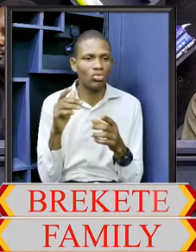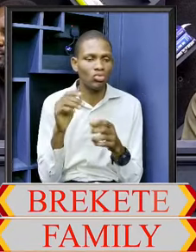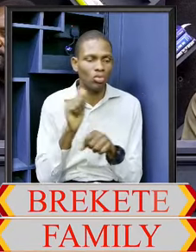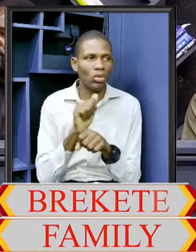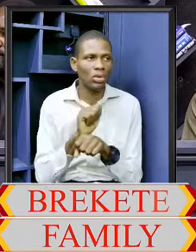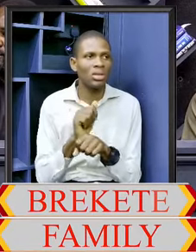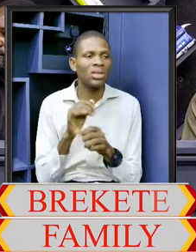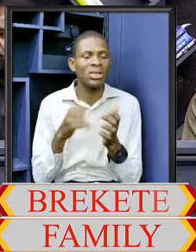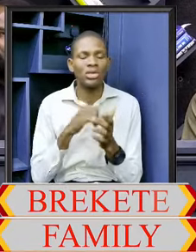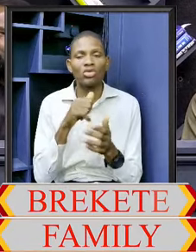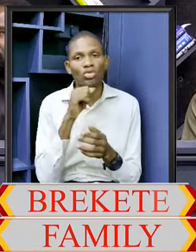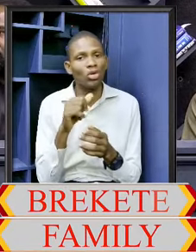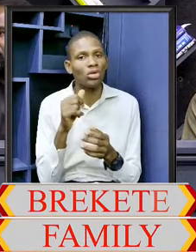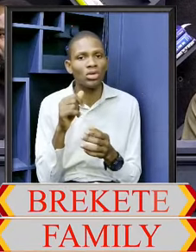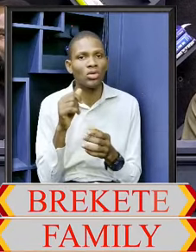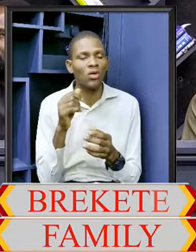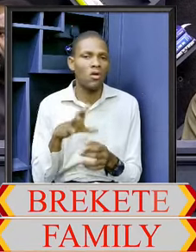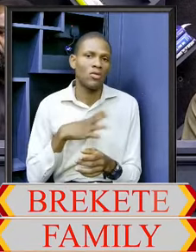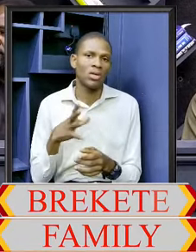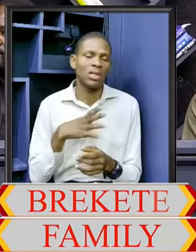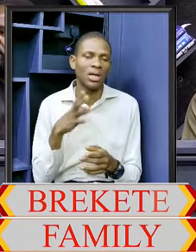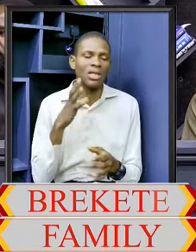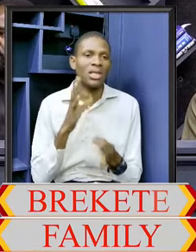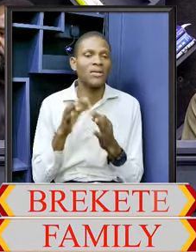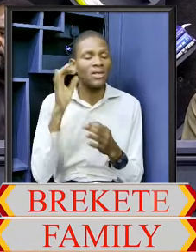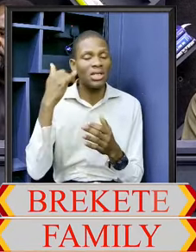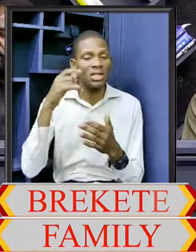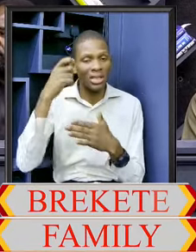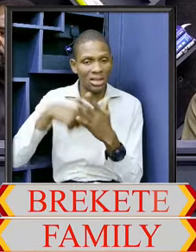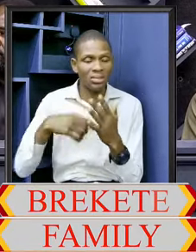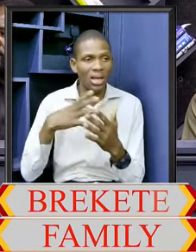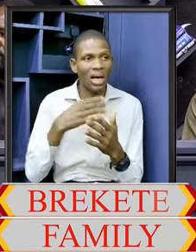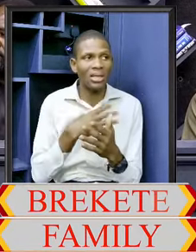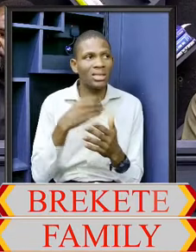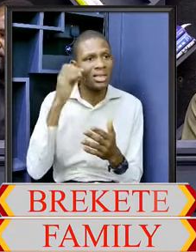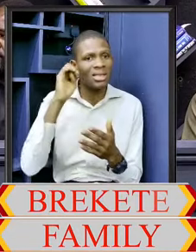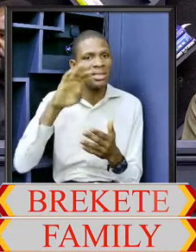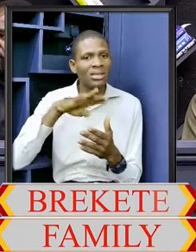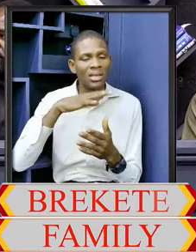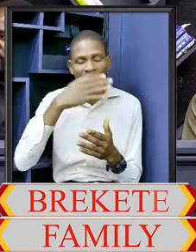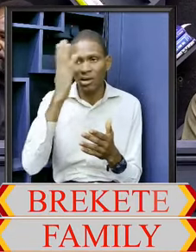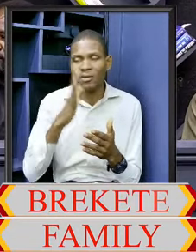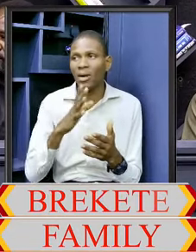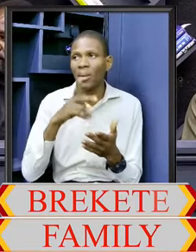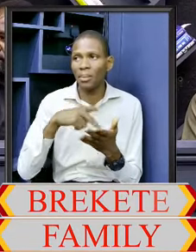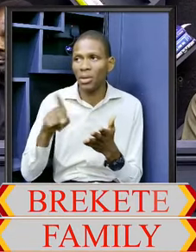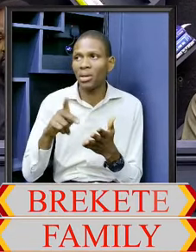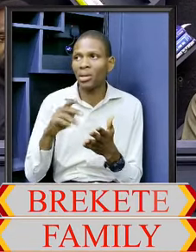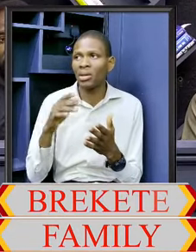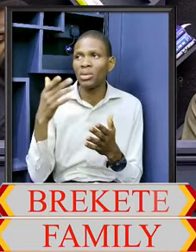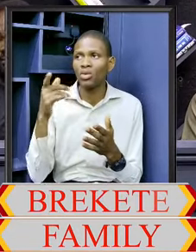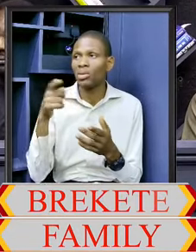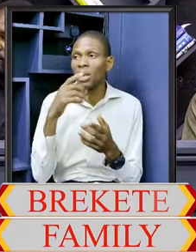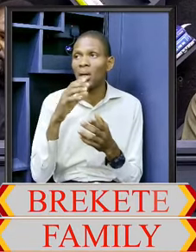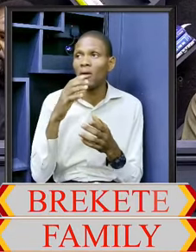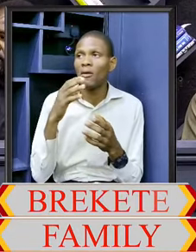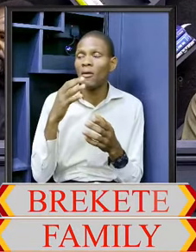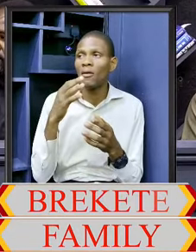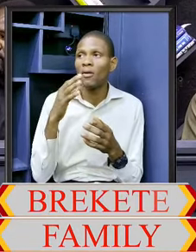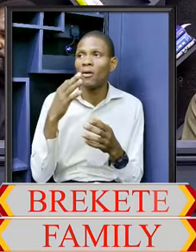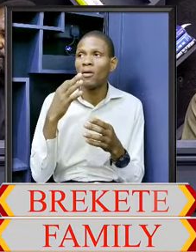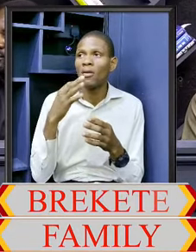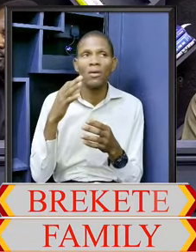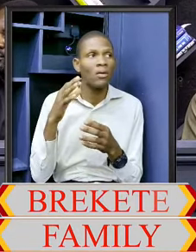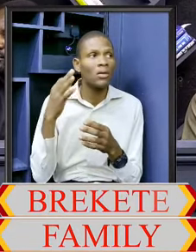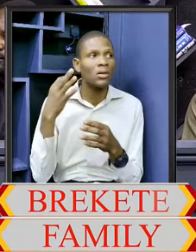If true, they charge them, even if he never pay, if we report them to CP, Chebi, you say na command? Yes,